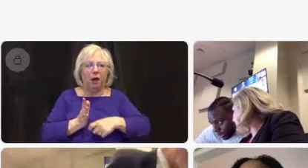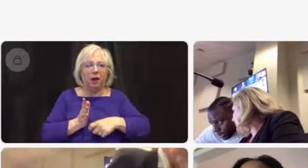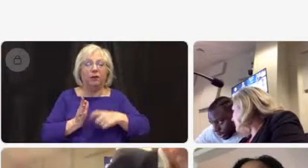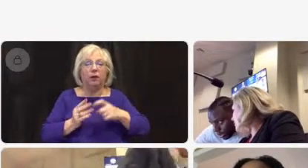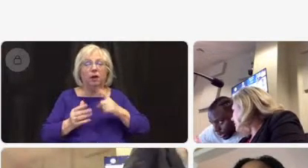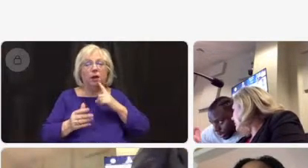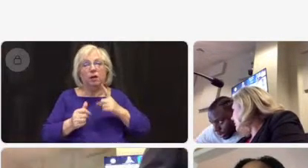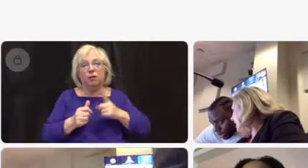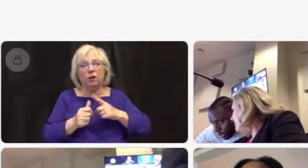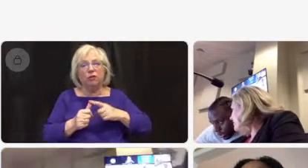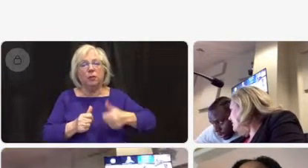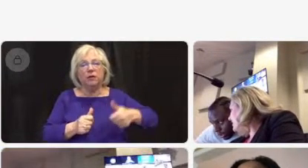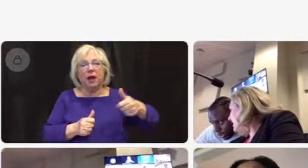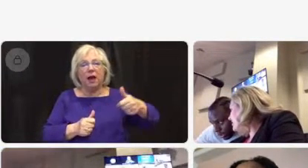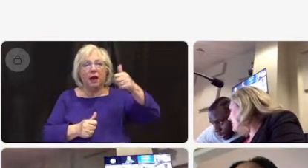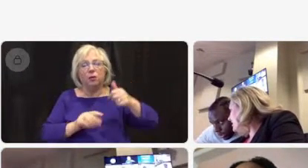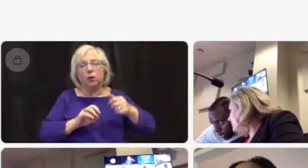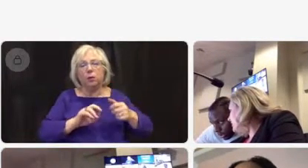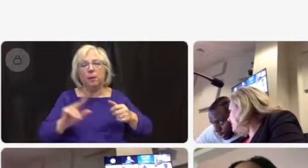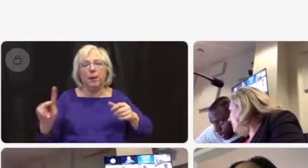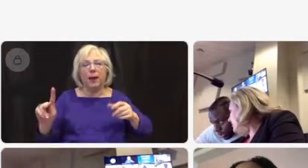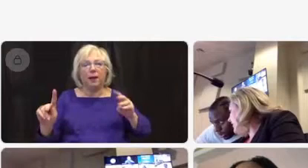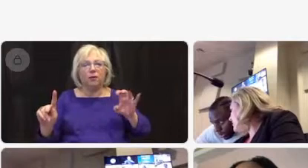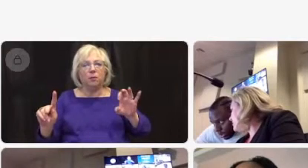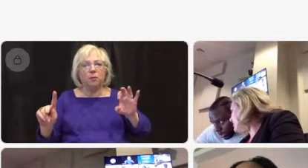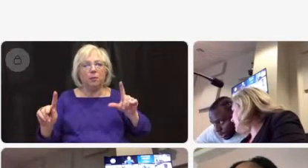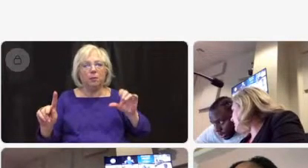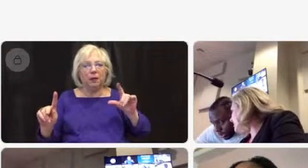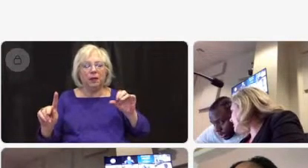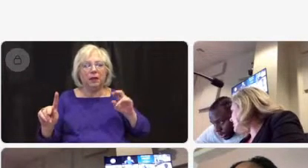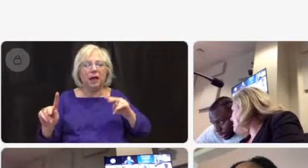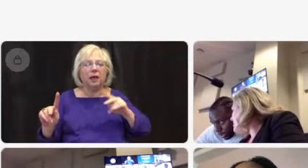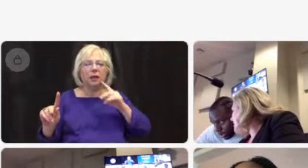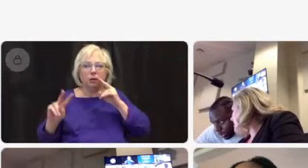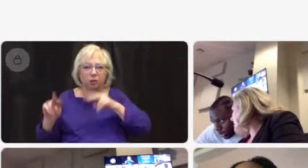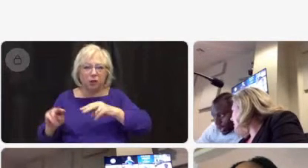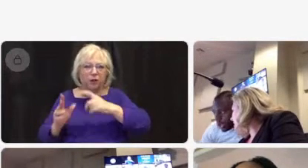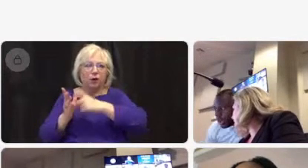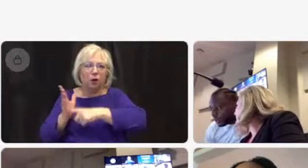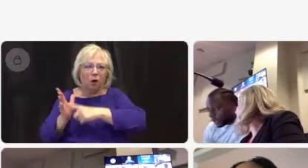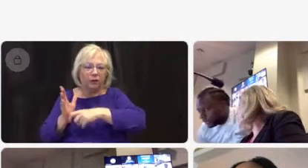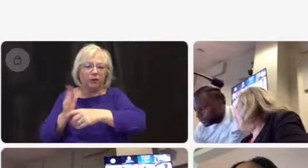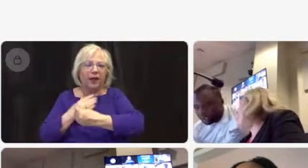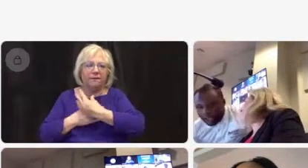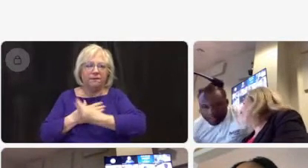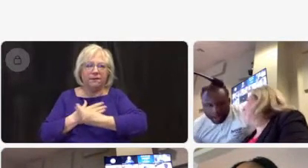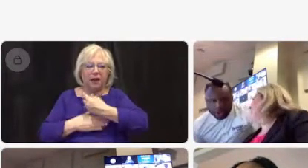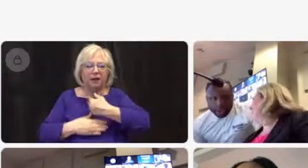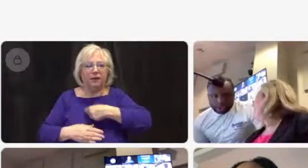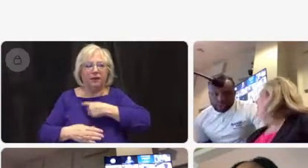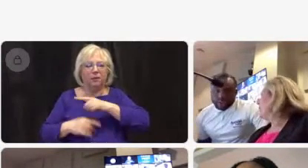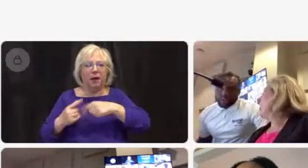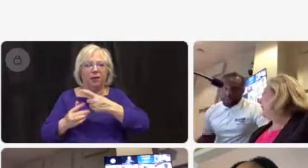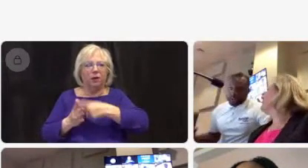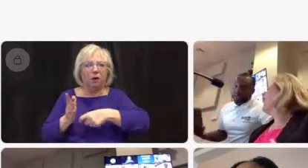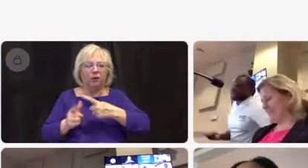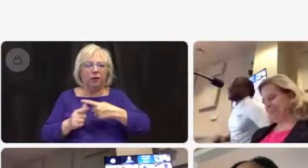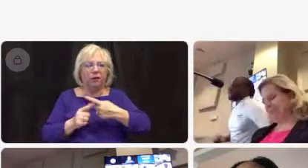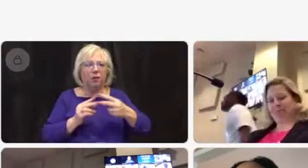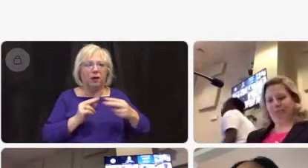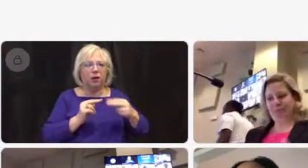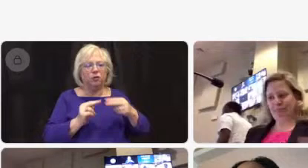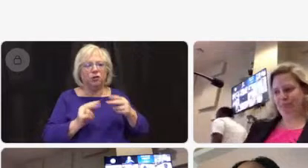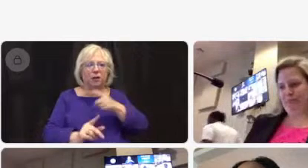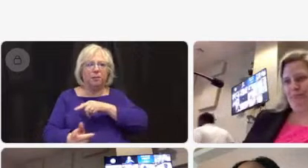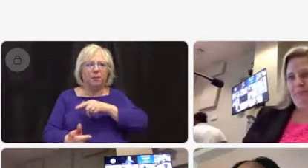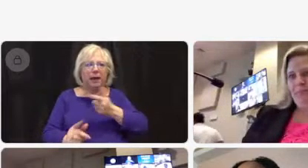was higher. We went back to McClellan, looked at their cost estimates. They advised us on the pricing of it, and then we negotiated back and